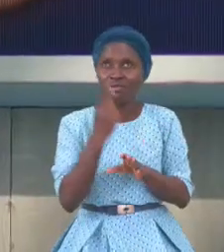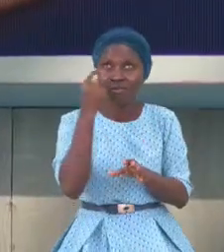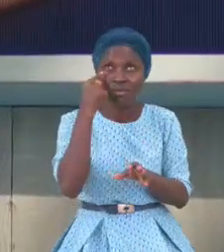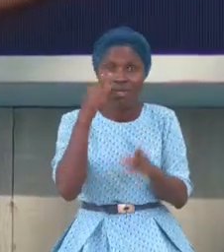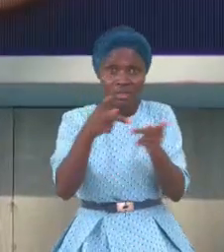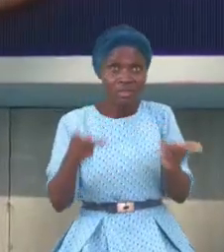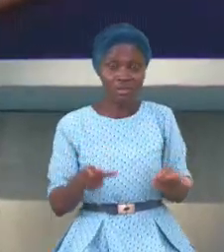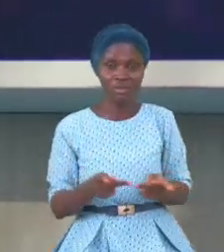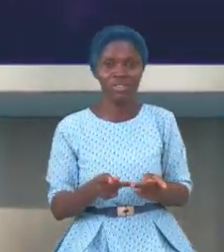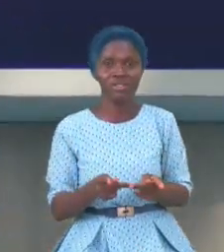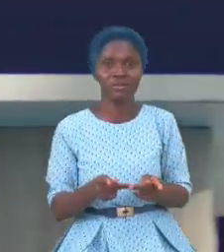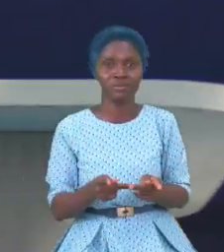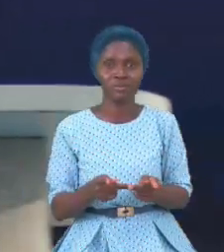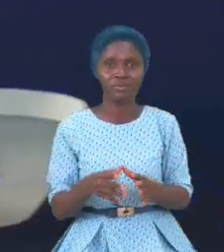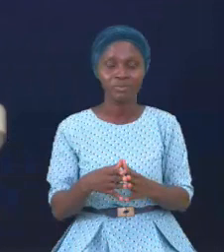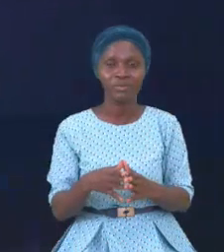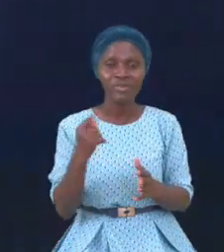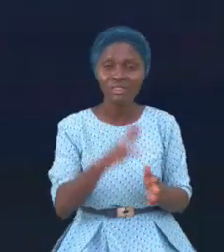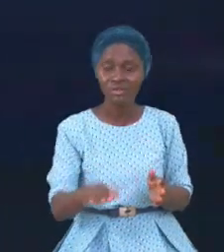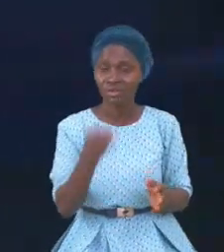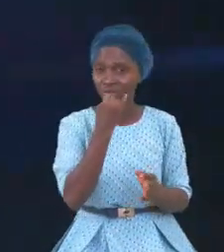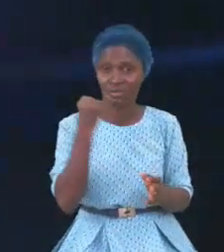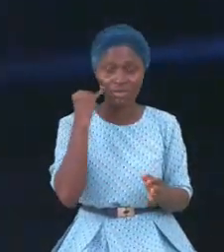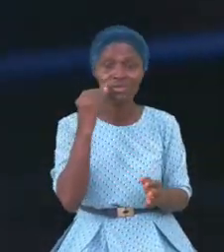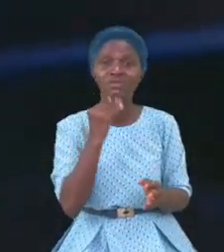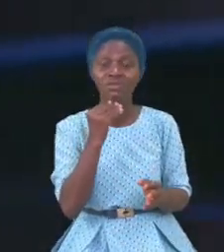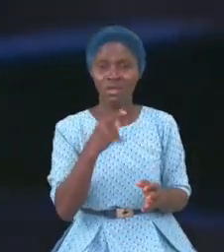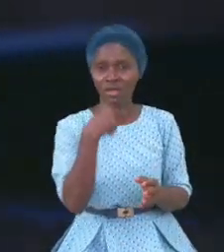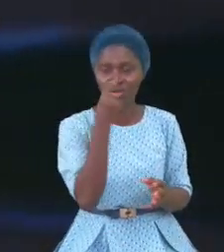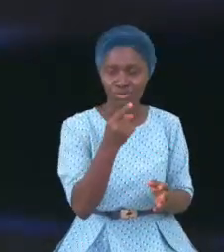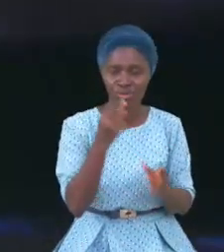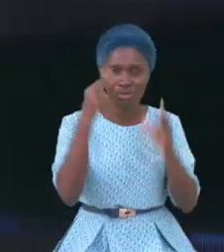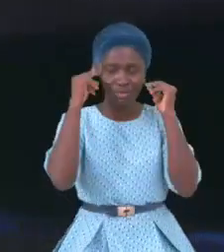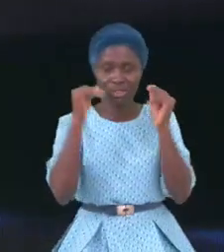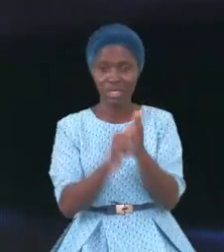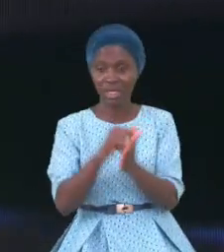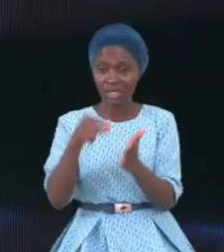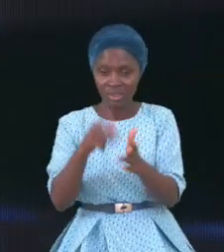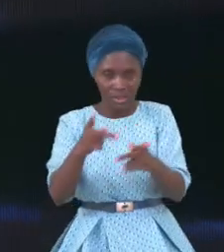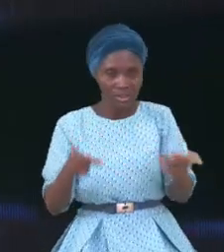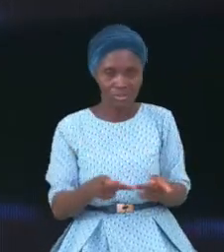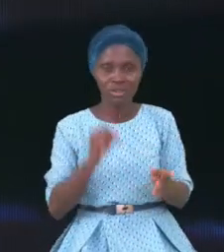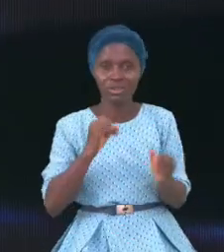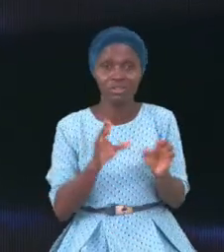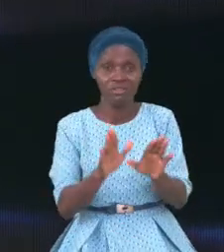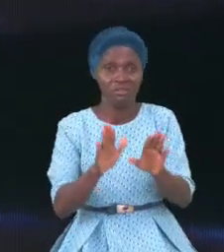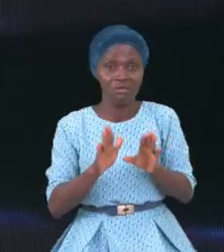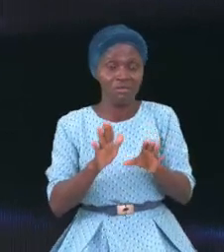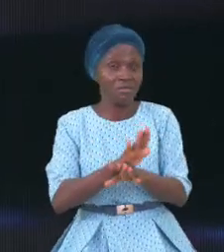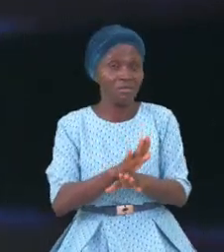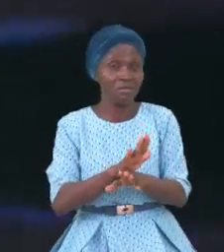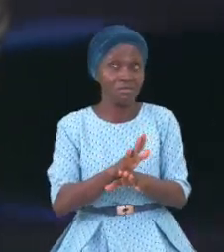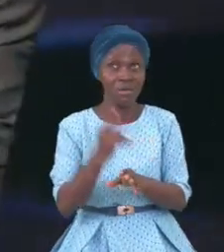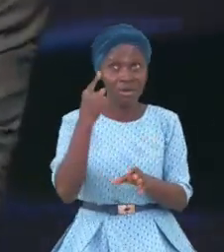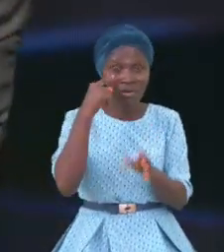Israel, they told Moses, they said, Moses, this is a frightful sight. This is fearful. Don't allow God to speak to us